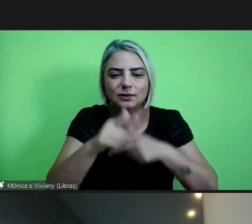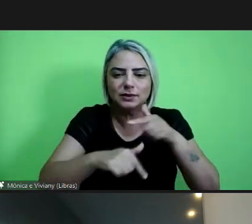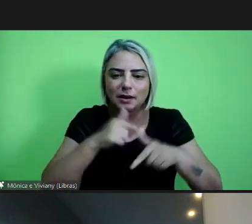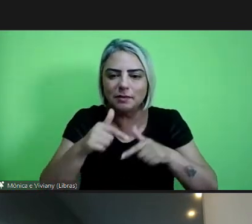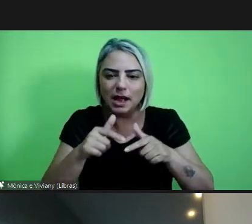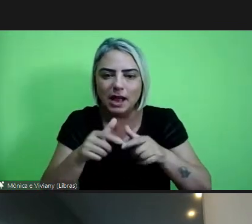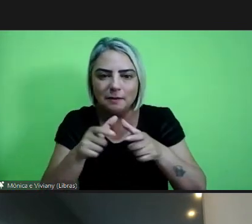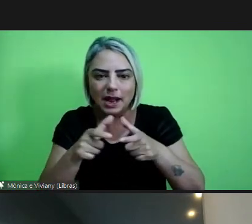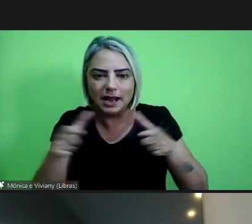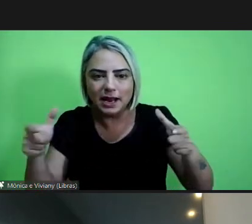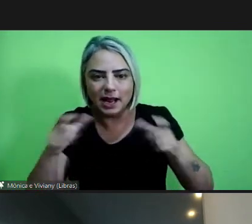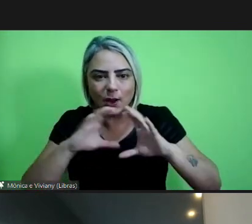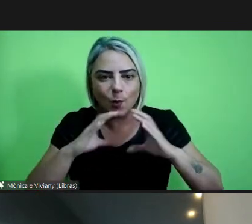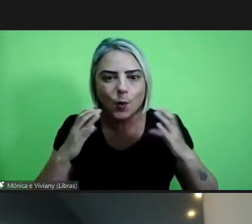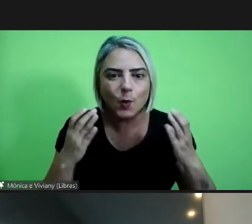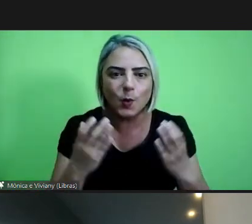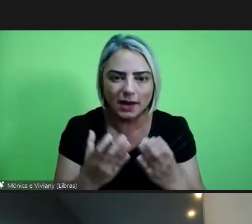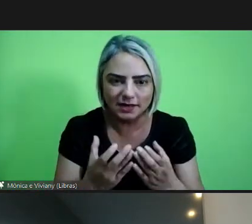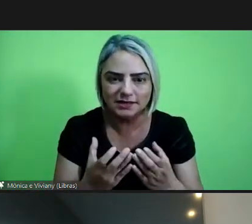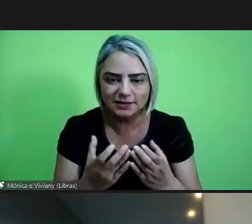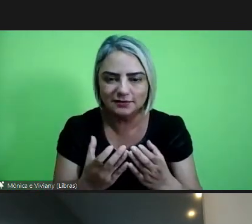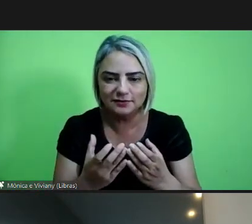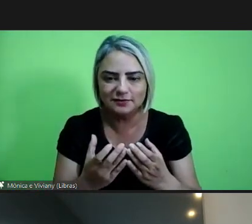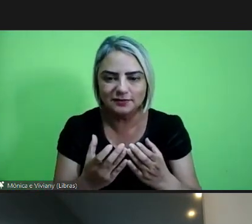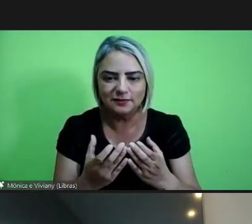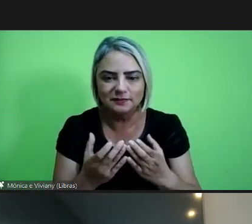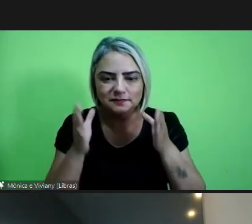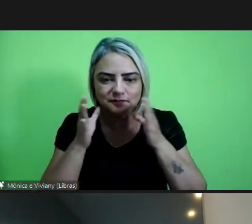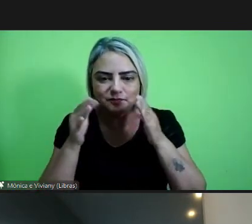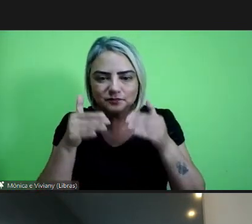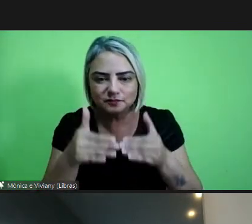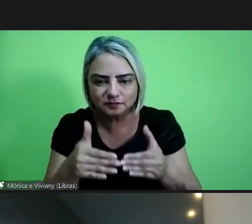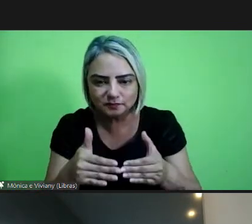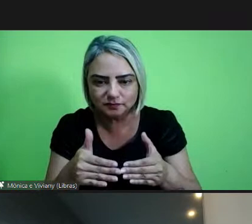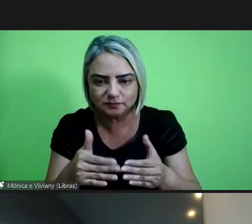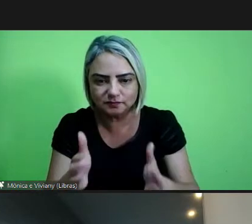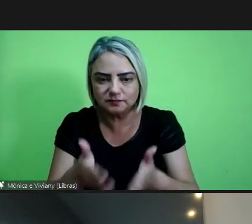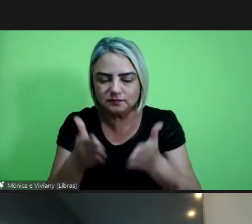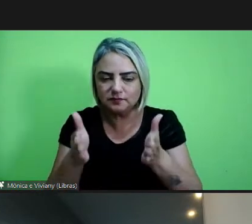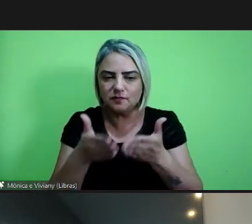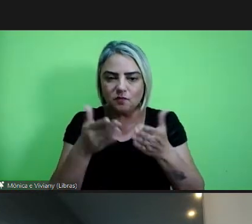it's necessary to understand these actions that are more